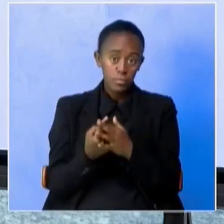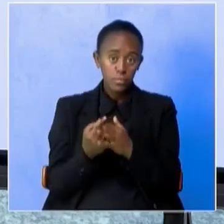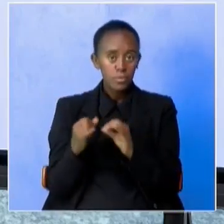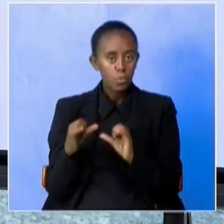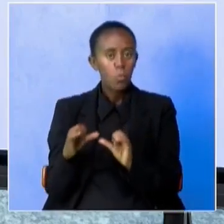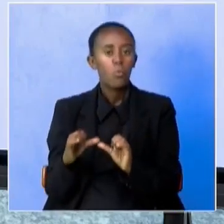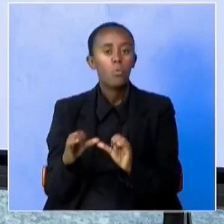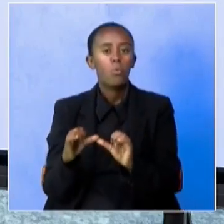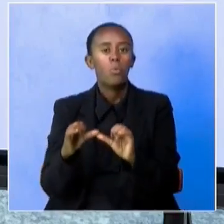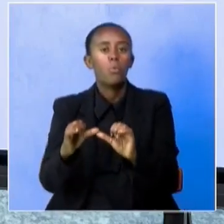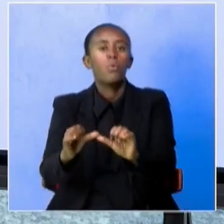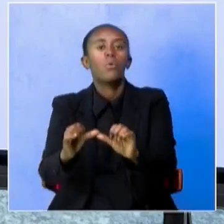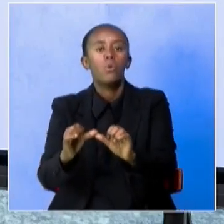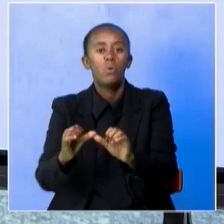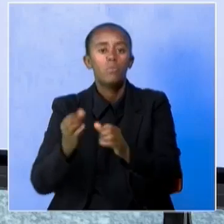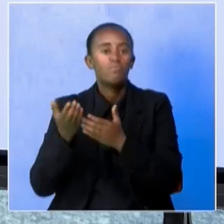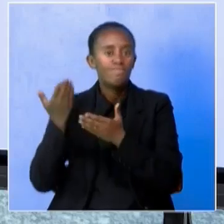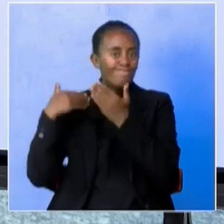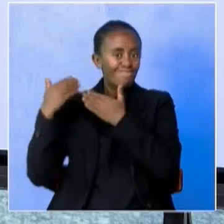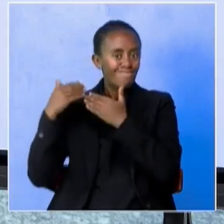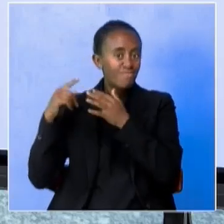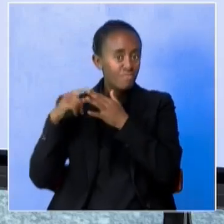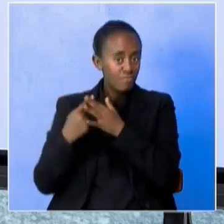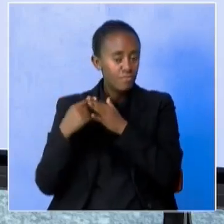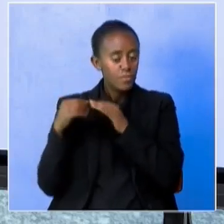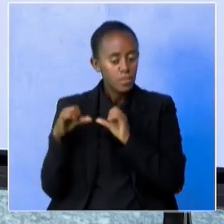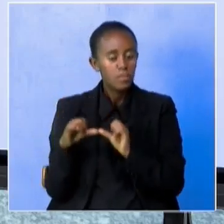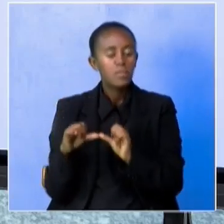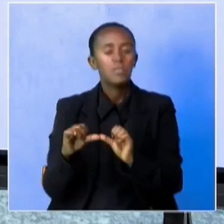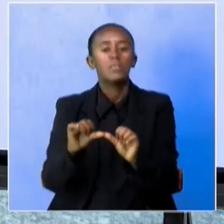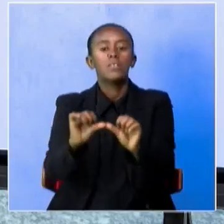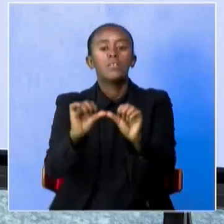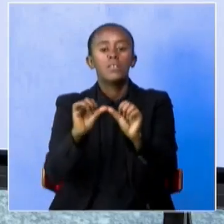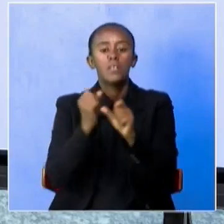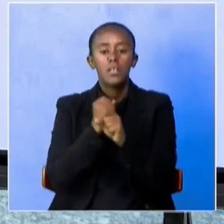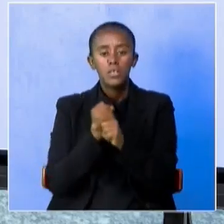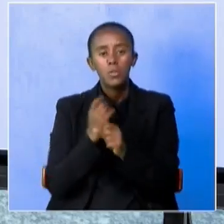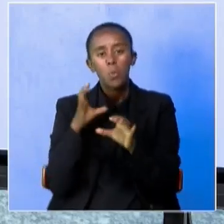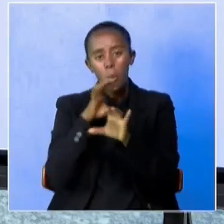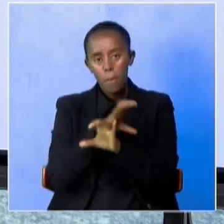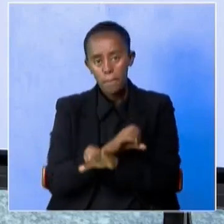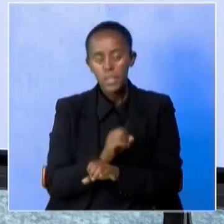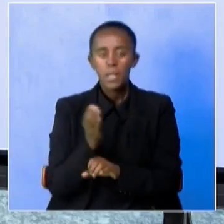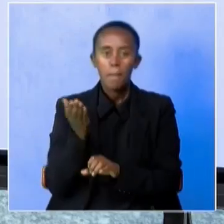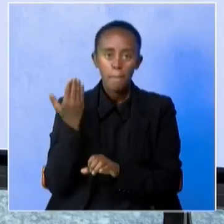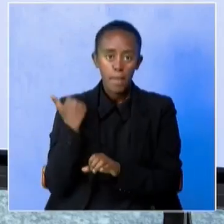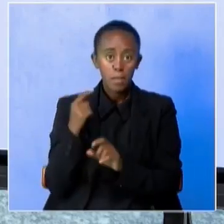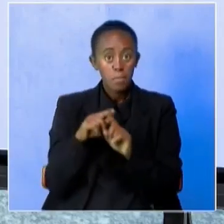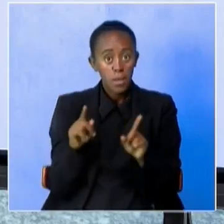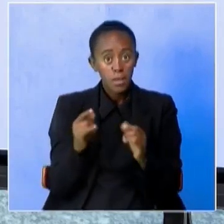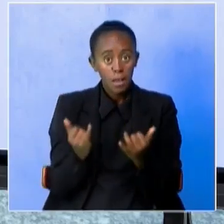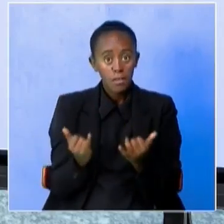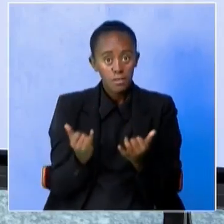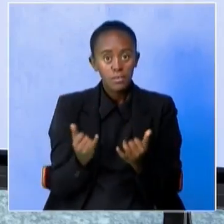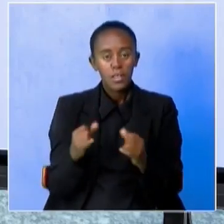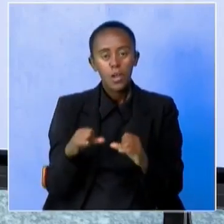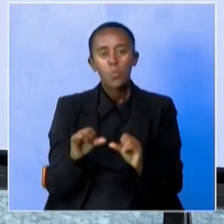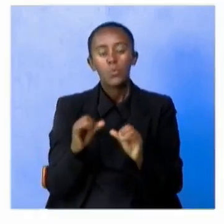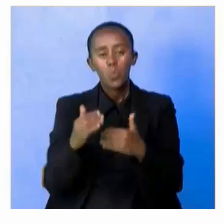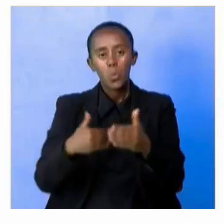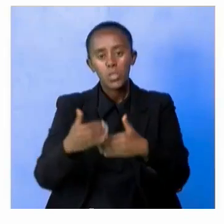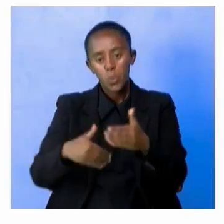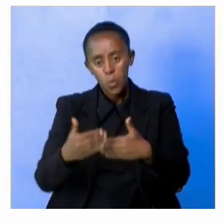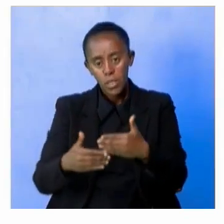still continues to this present, or an action that started or completed in the past but has a